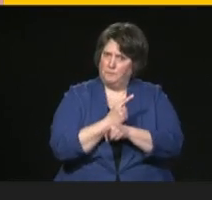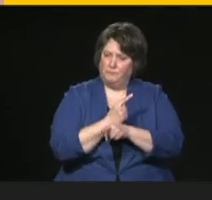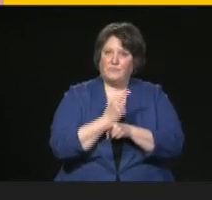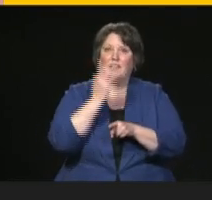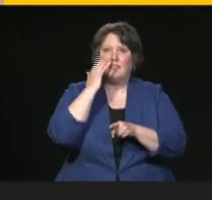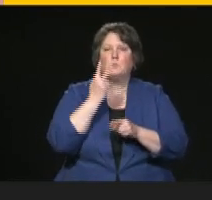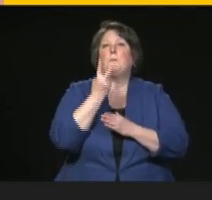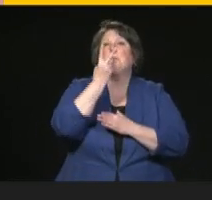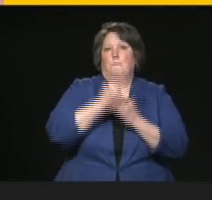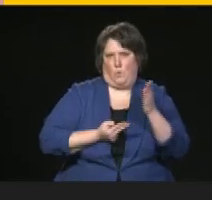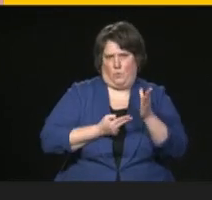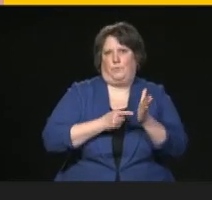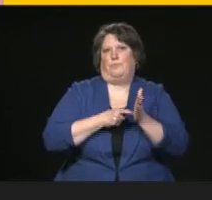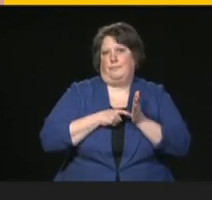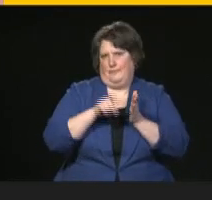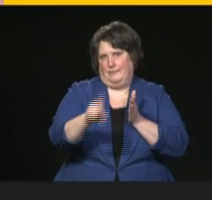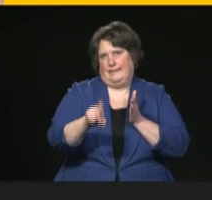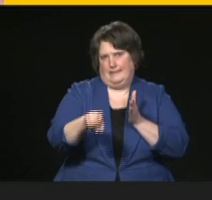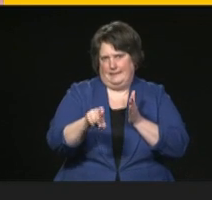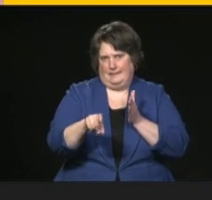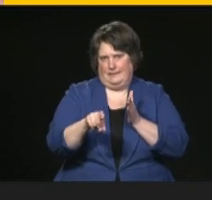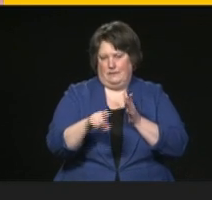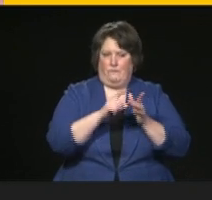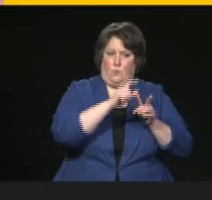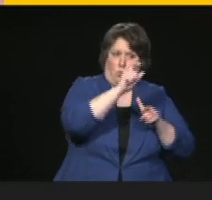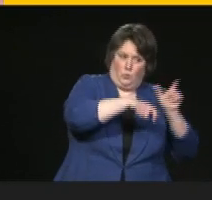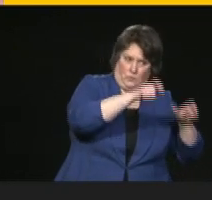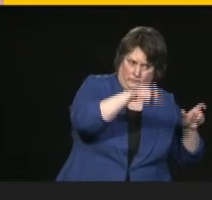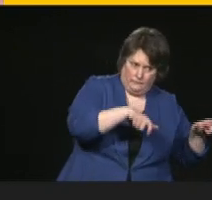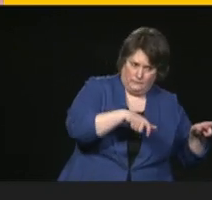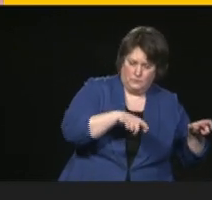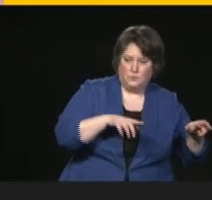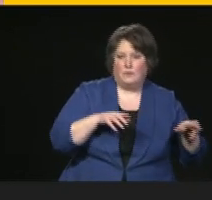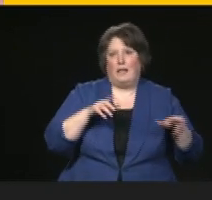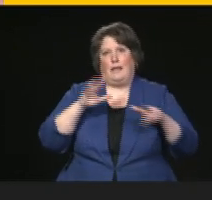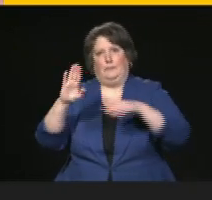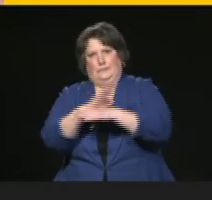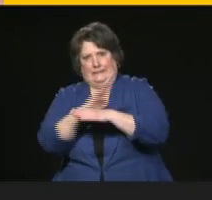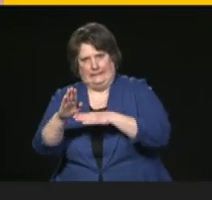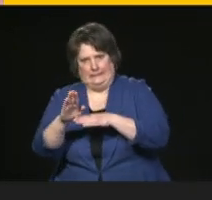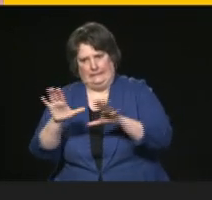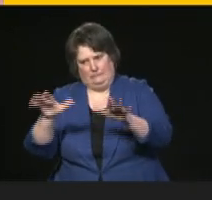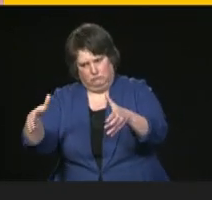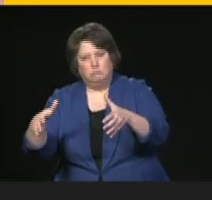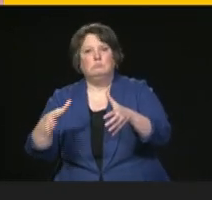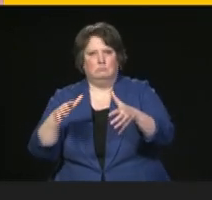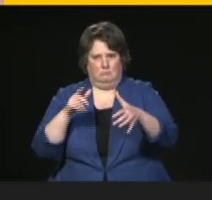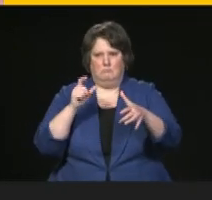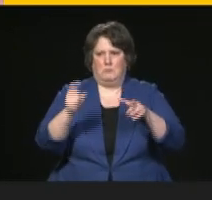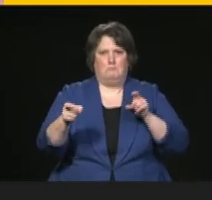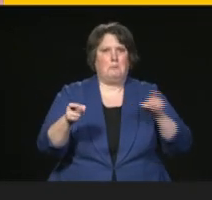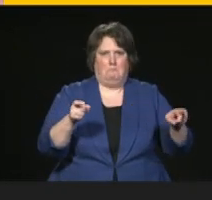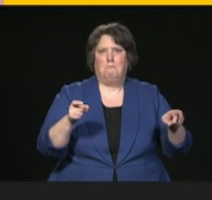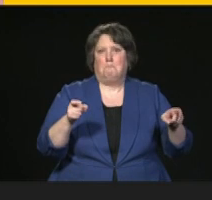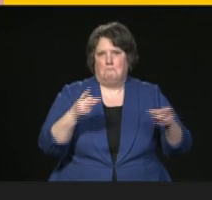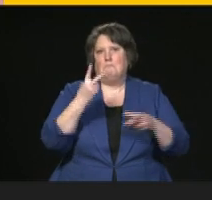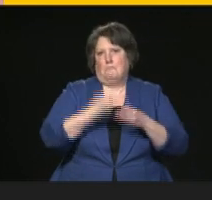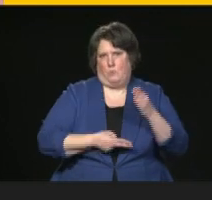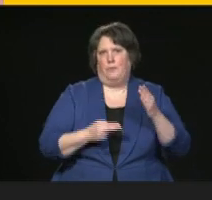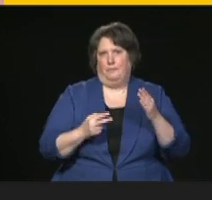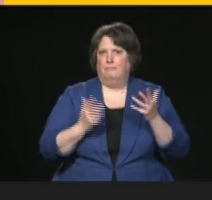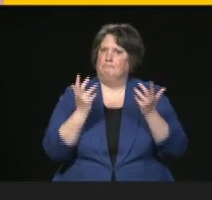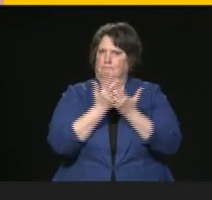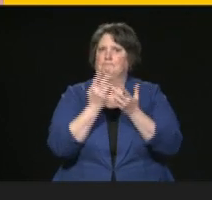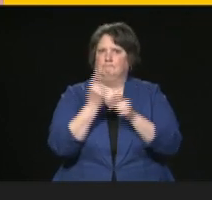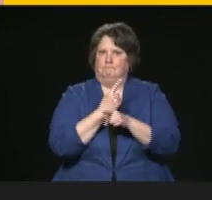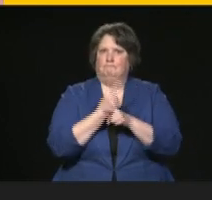hand. We know that companies have already announced that their connection to their job would be